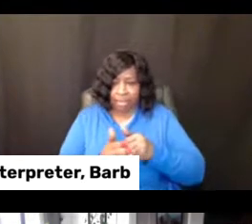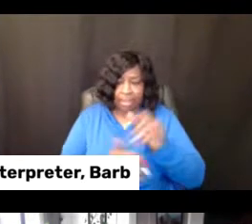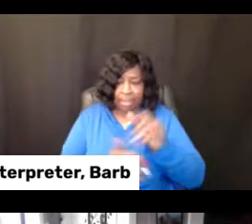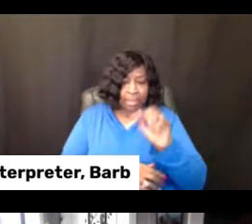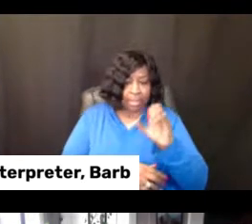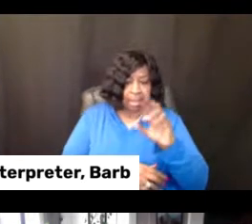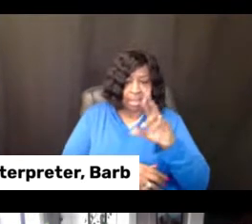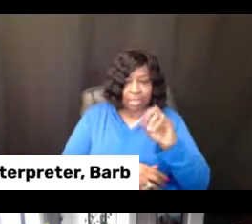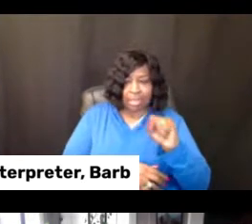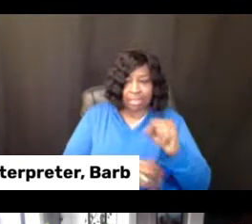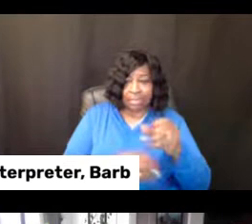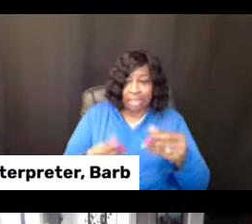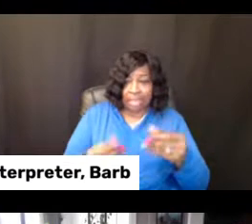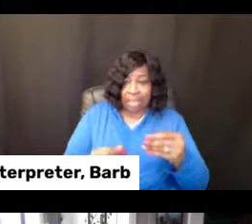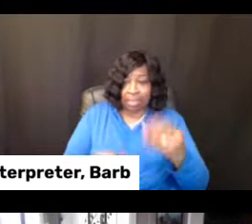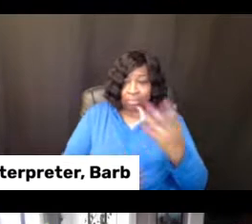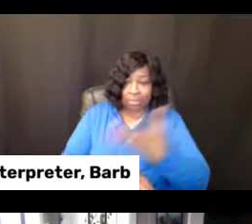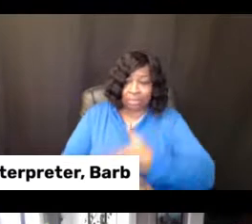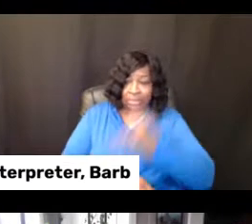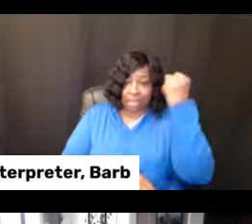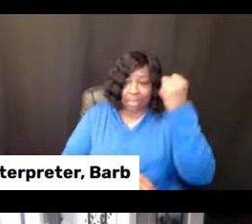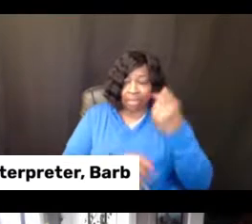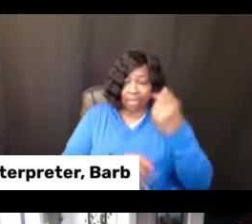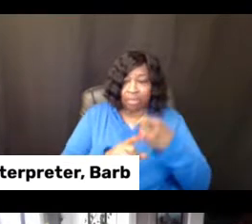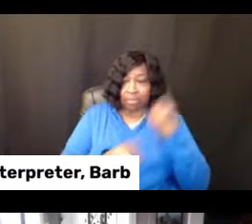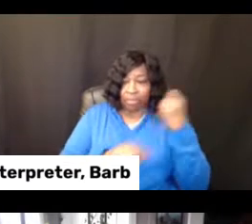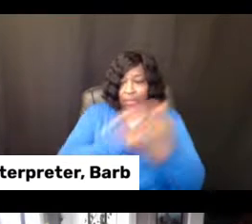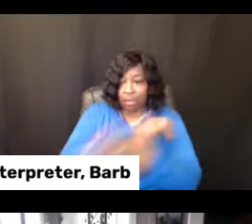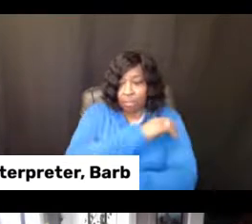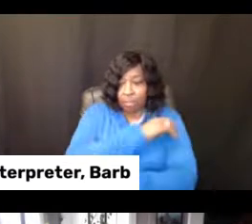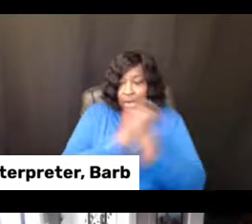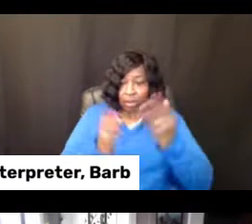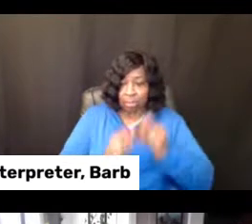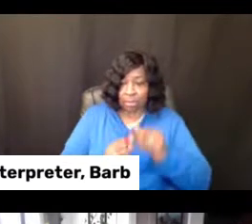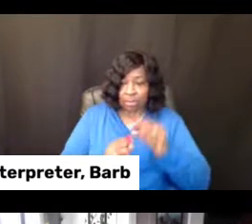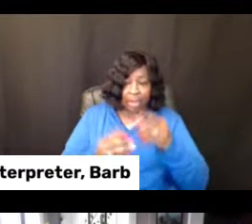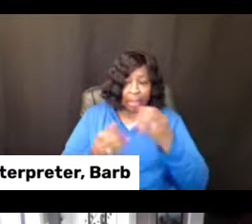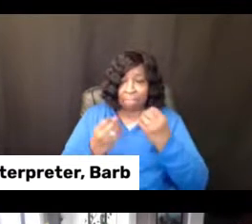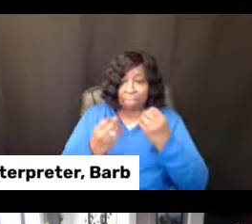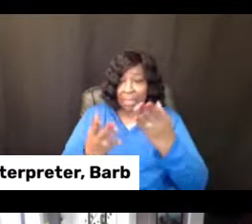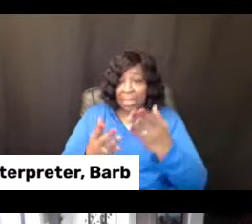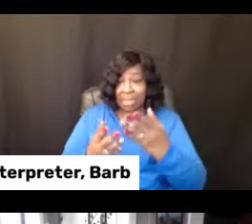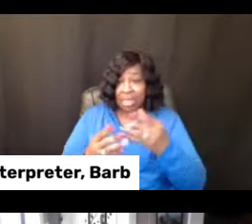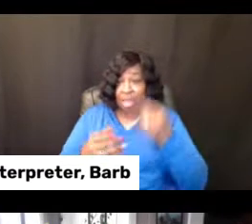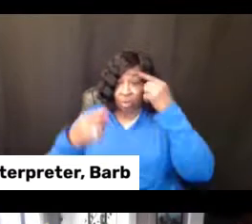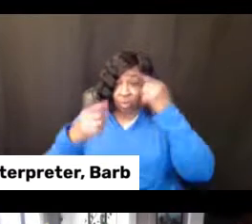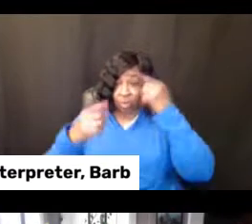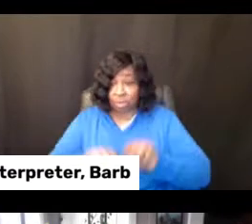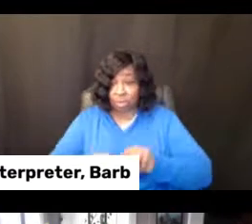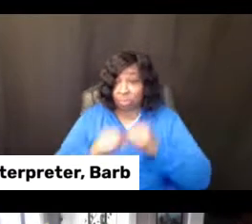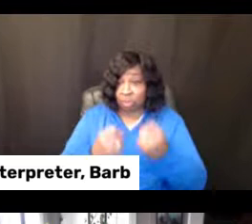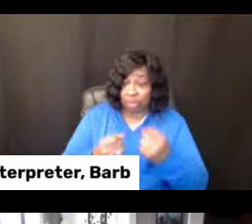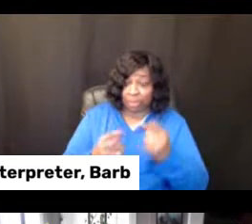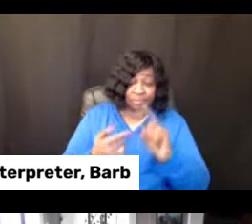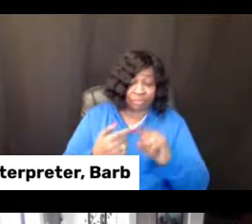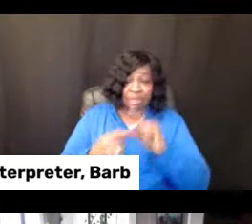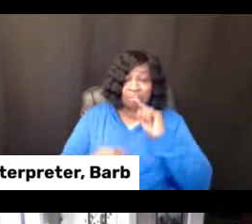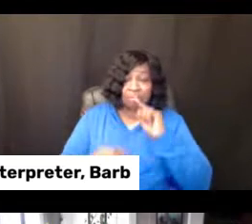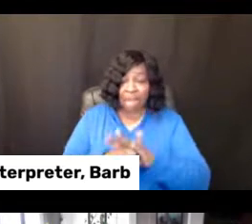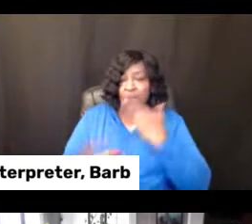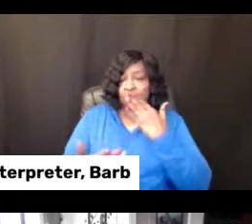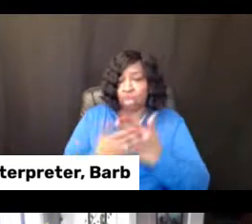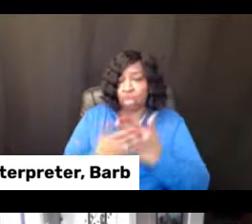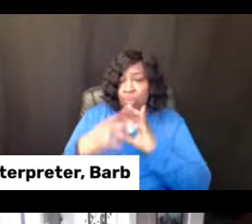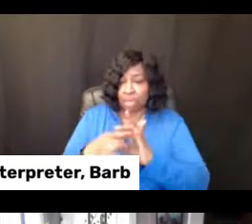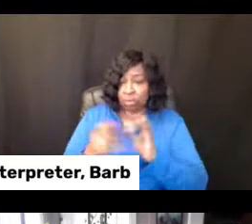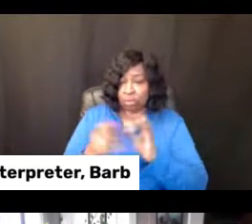in our history. That was done through countless treaties that were broken, promising good relations with